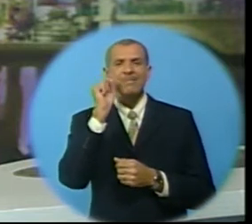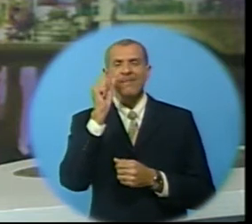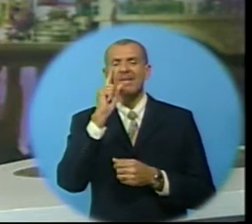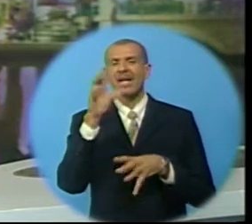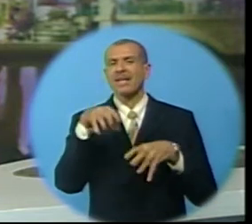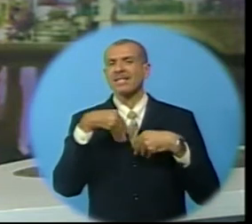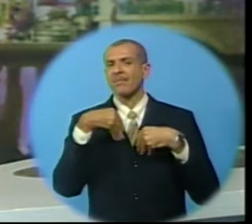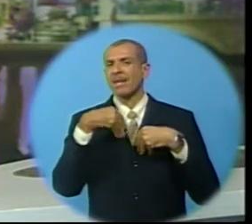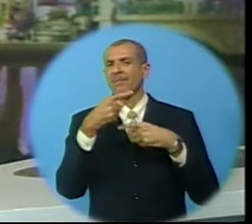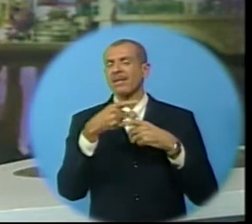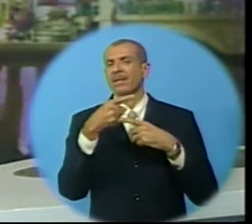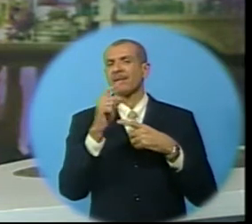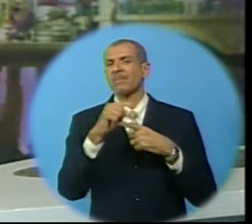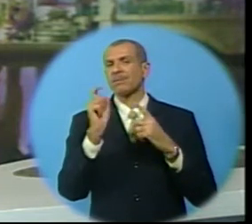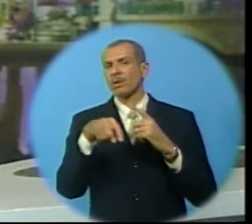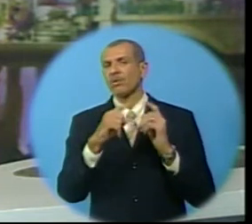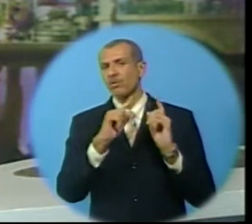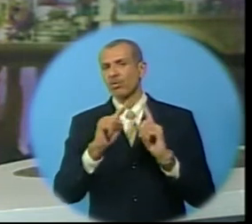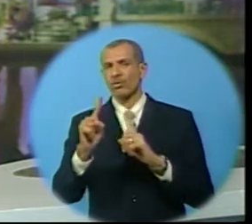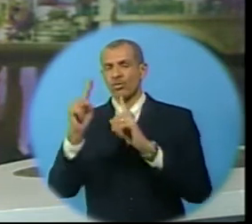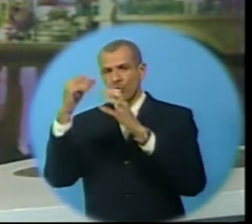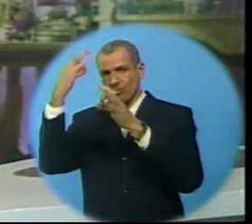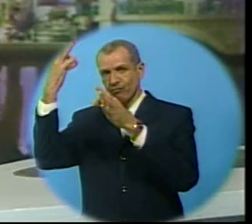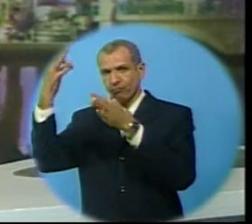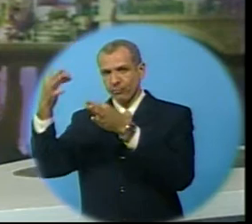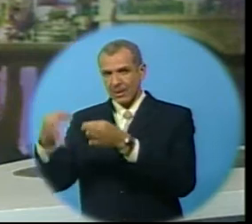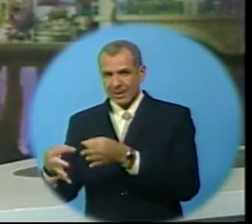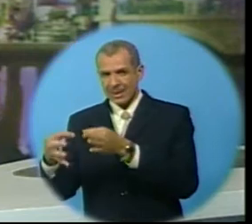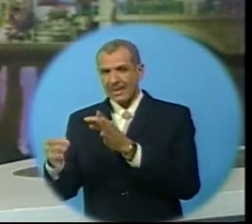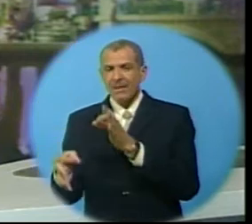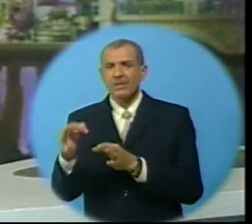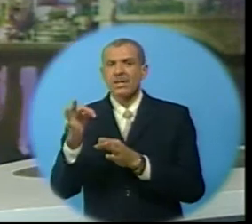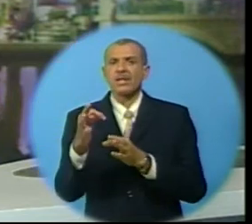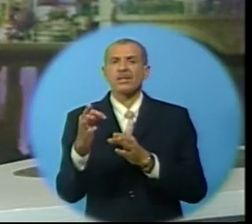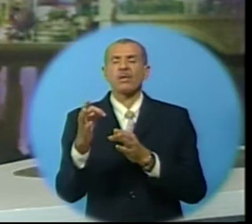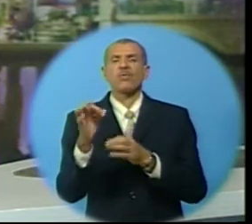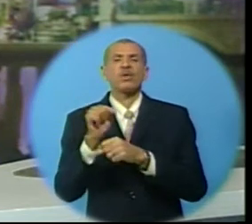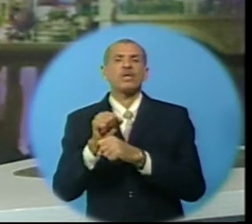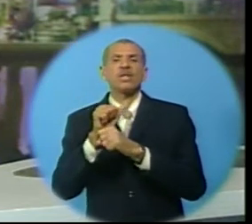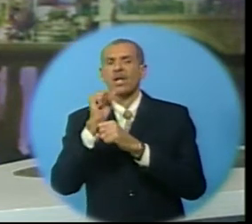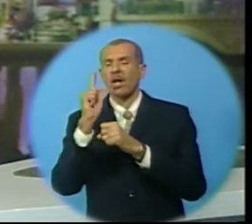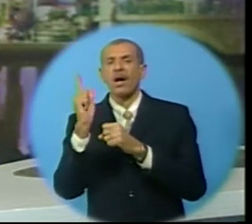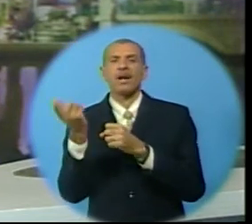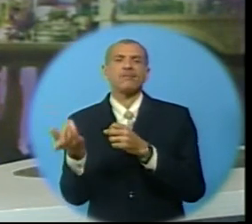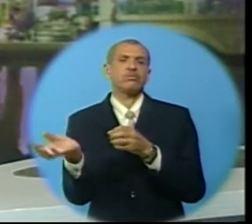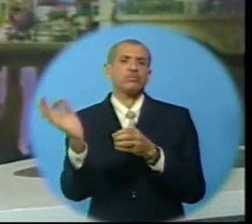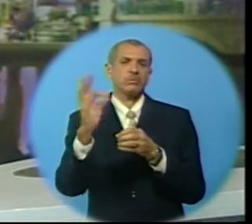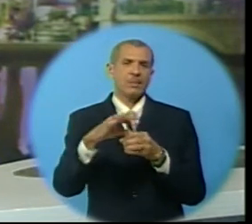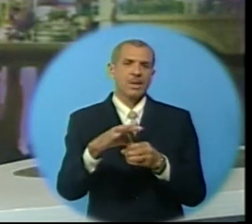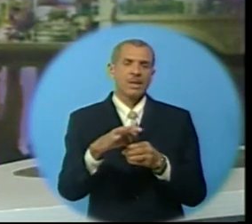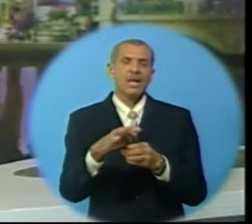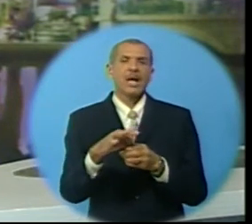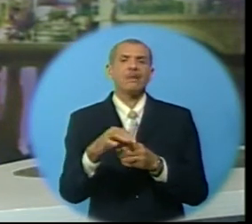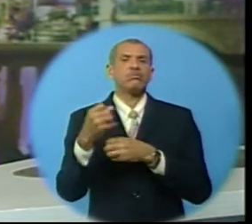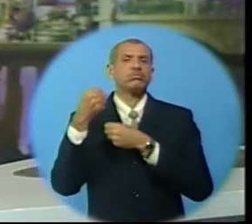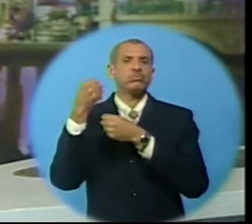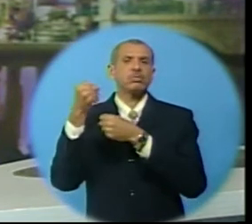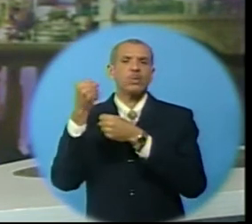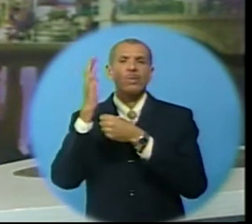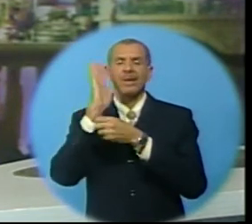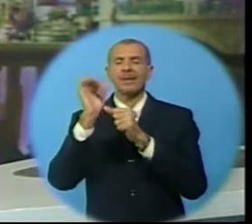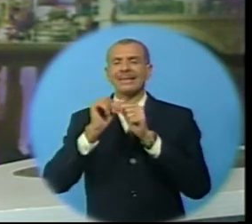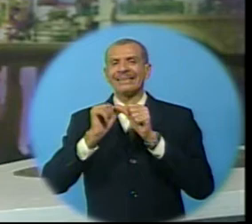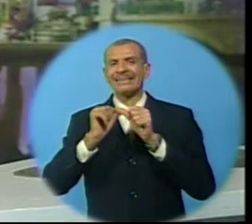accepting that the matter must be taken to court, says unless the retired workers are reinstated, industrial action